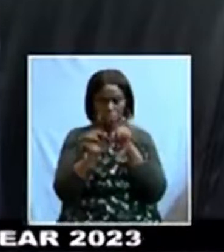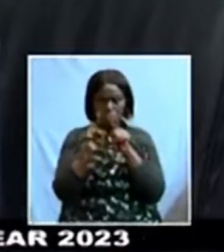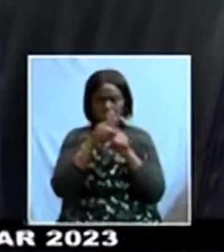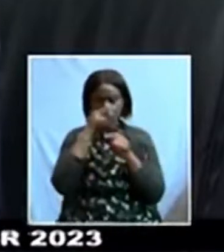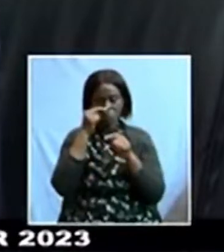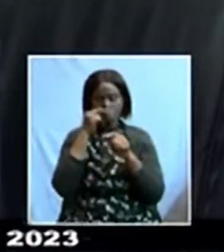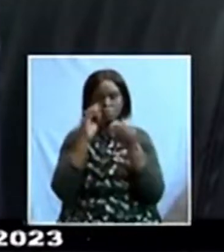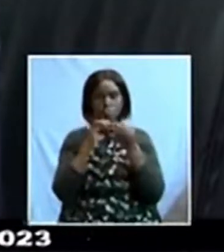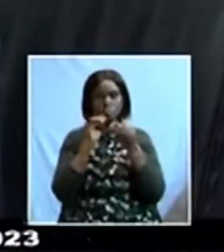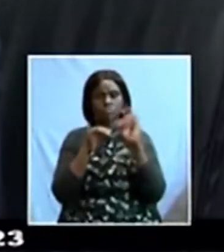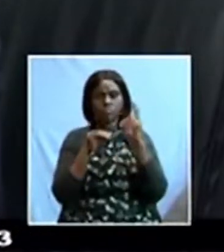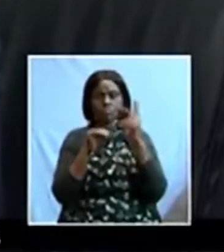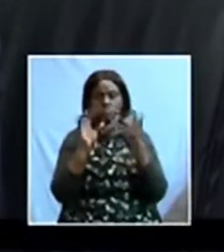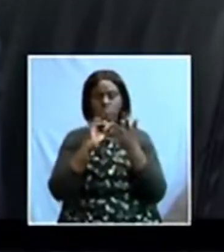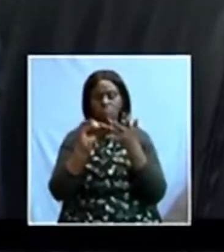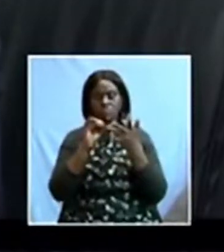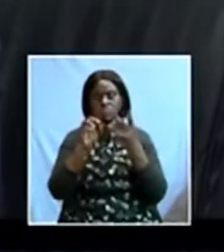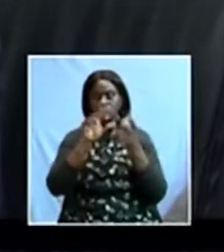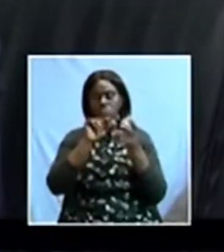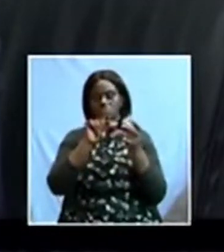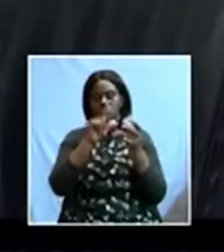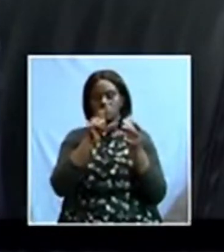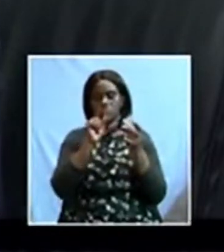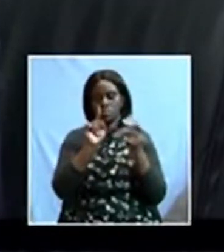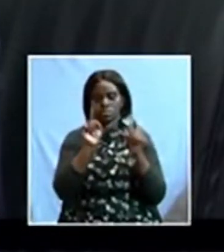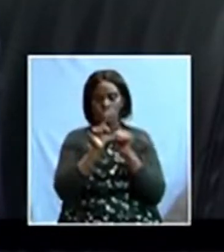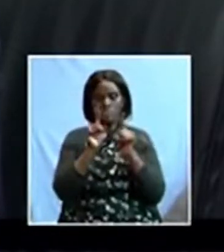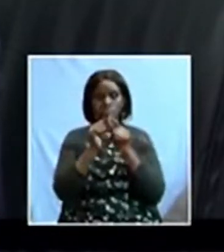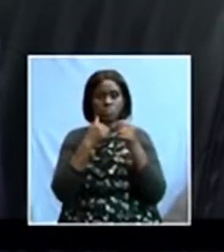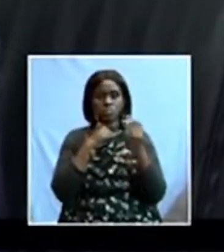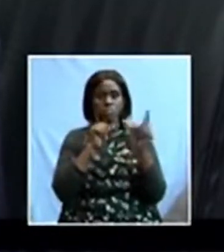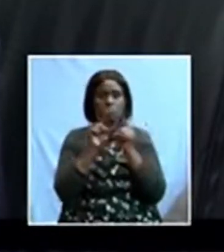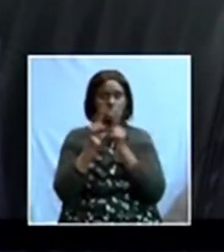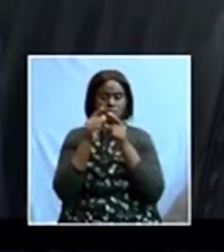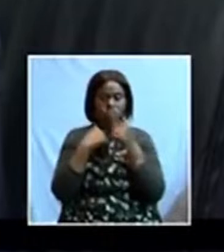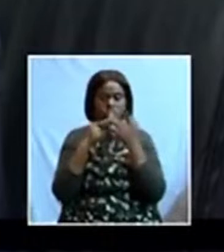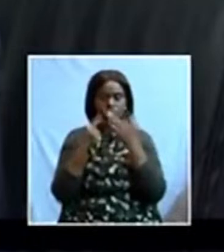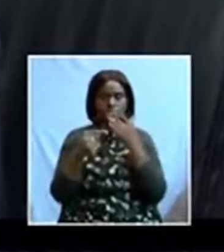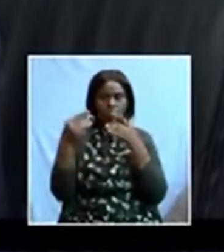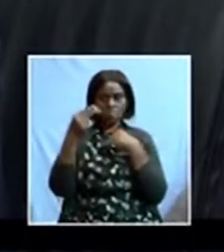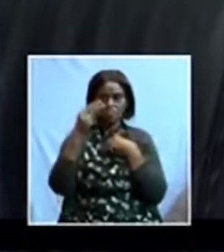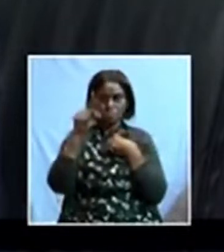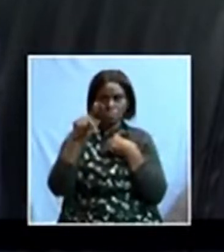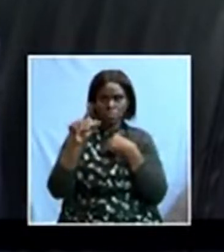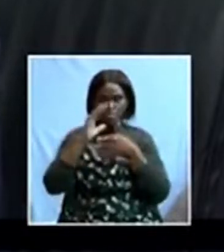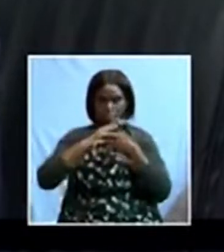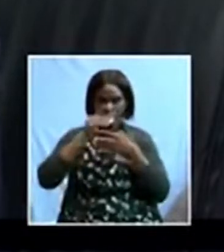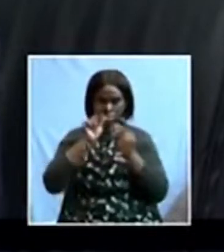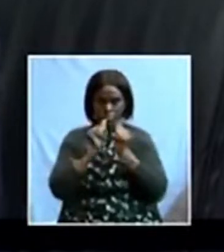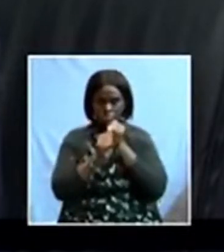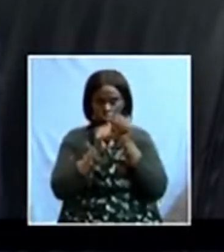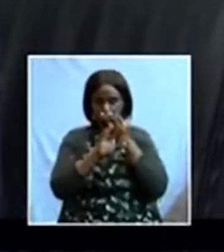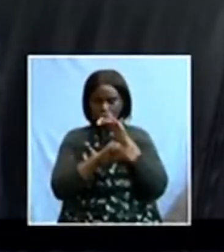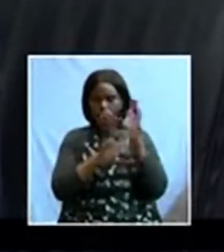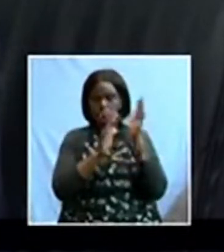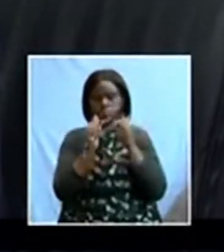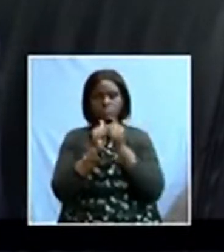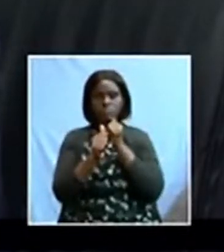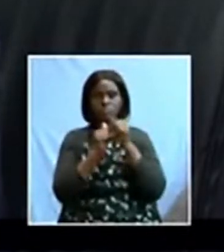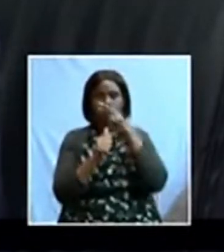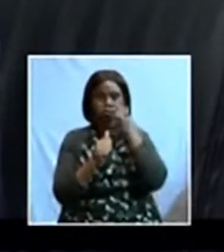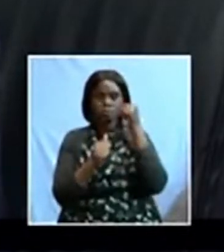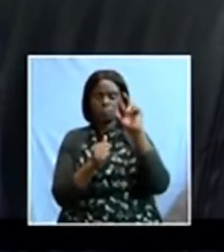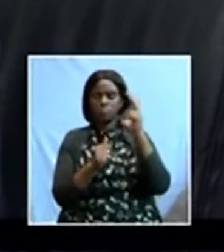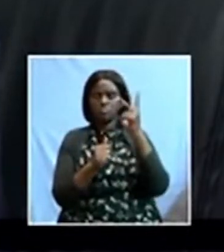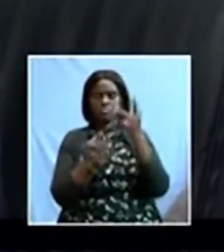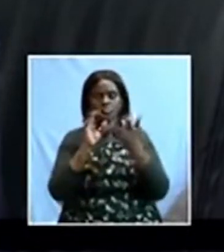on 3rd October 2021. Then there was also an HP desktop under planning, also stolen on the 3rd